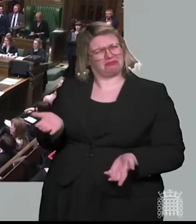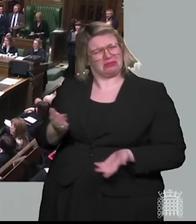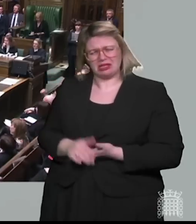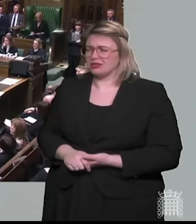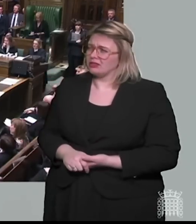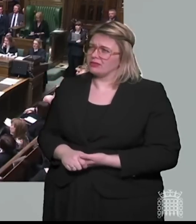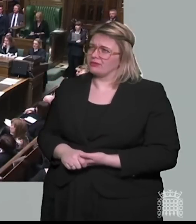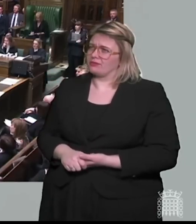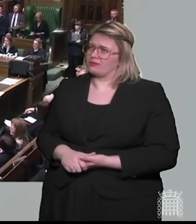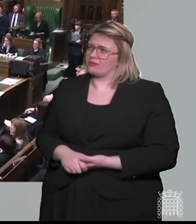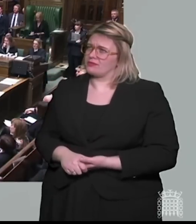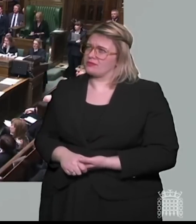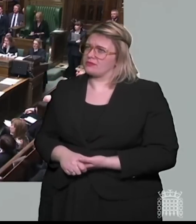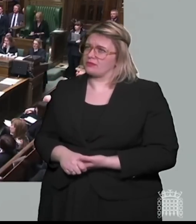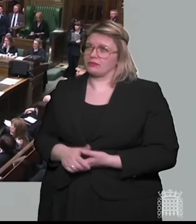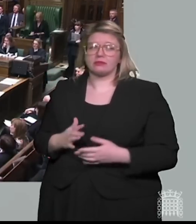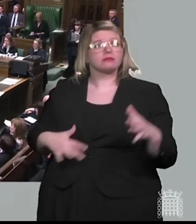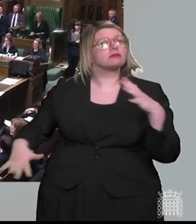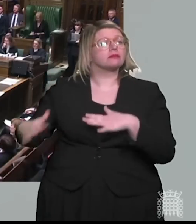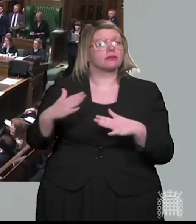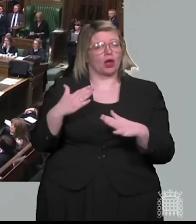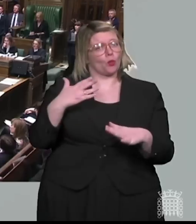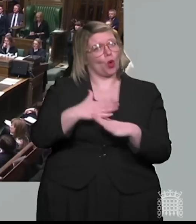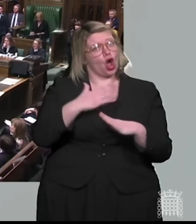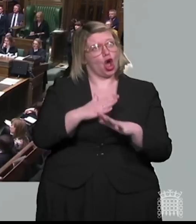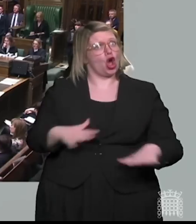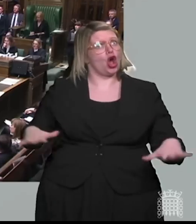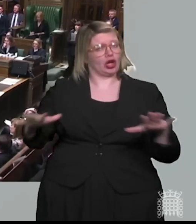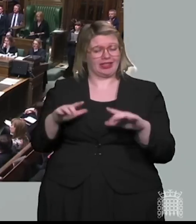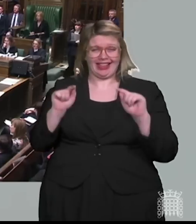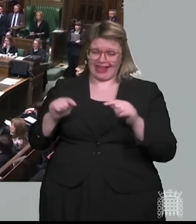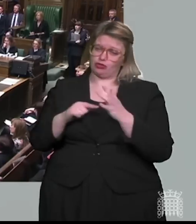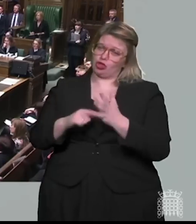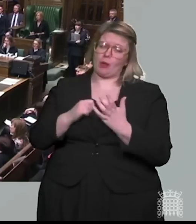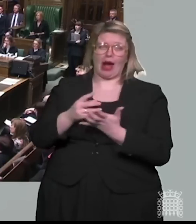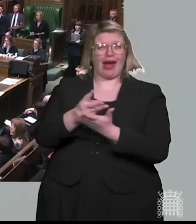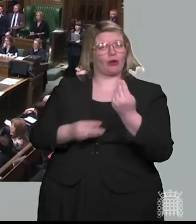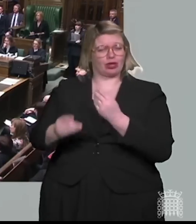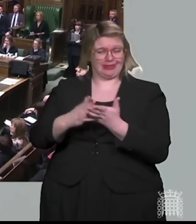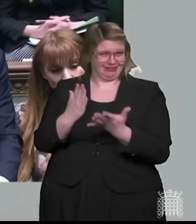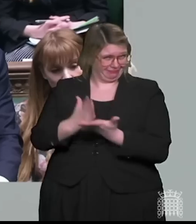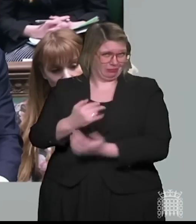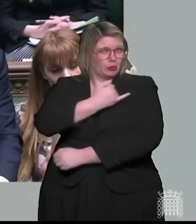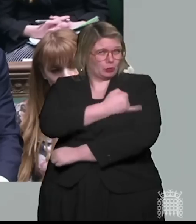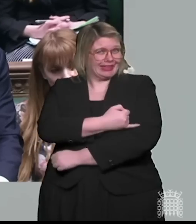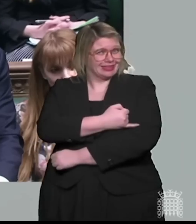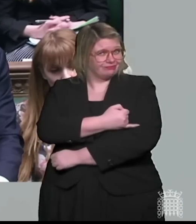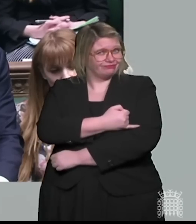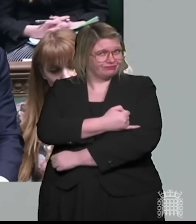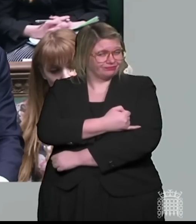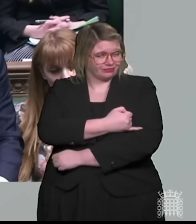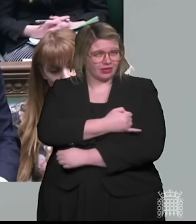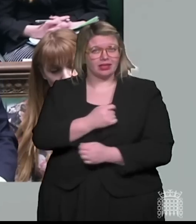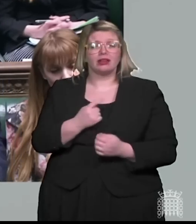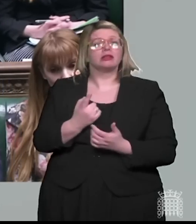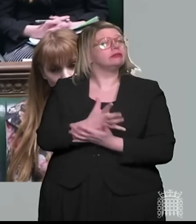The truth is, our labour market is the cast-iron example of an economy with weak foundations. Our crisis in